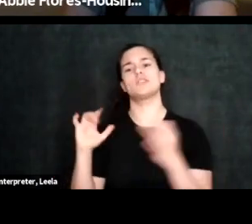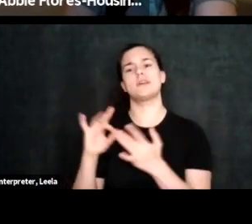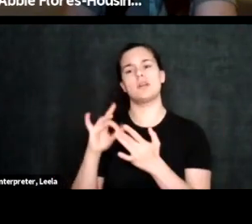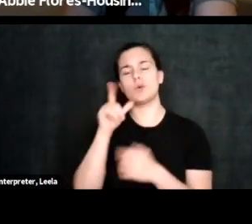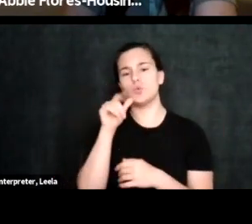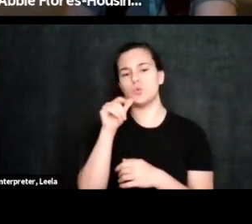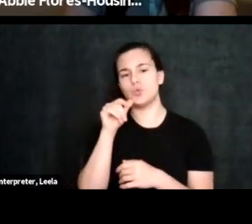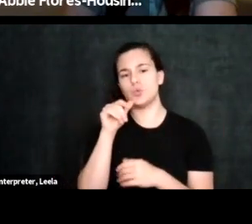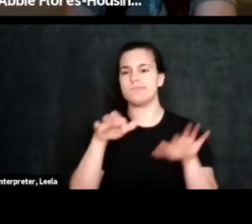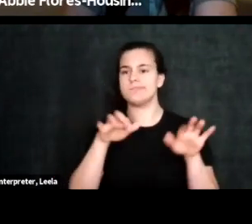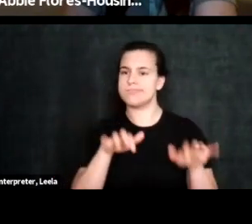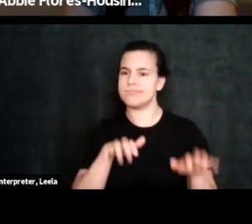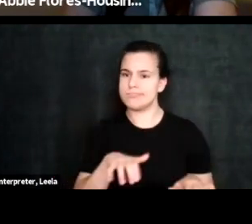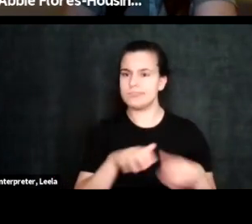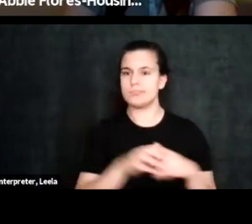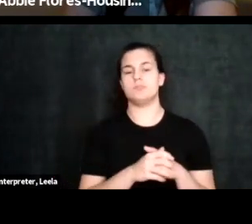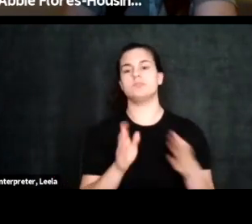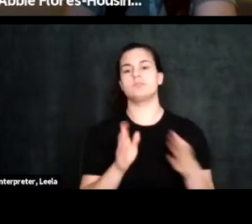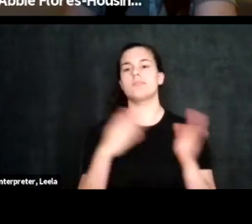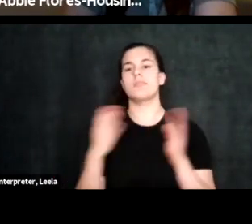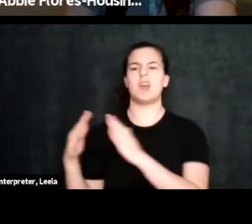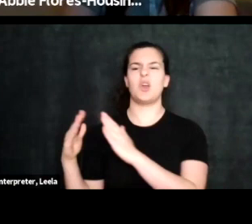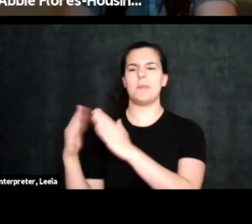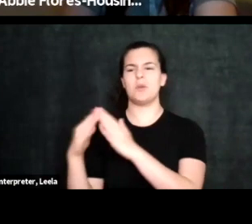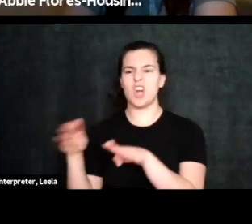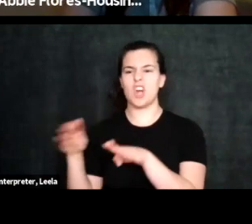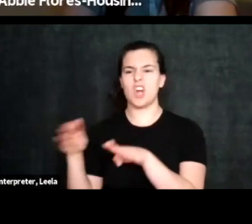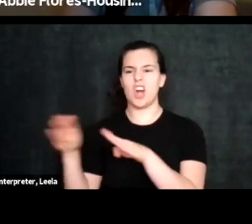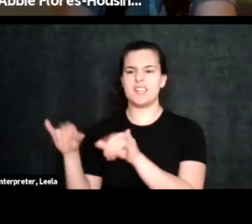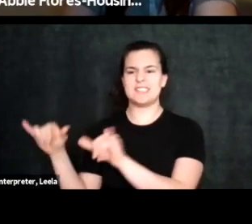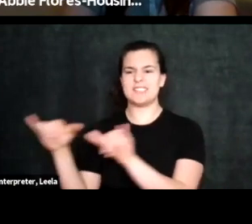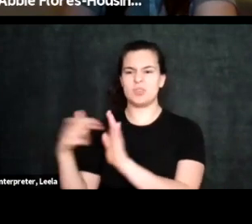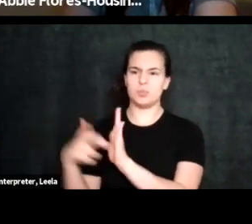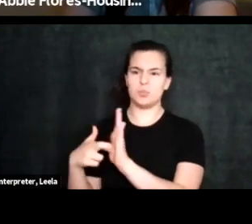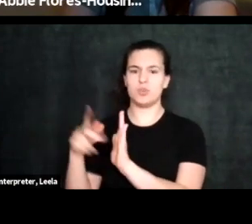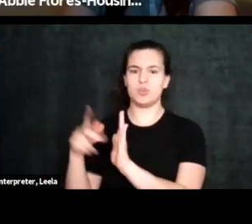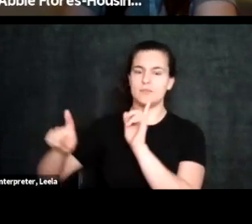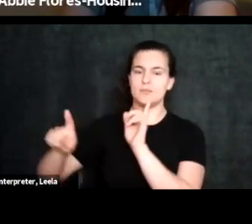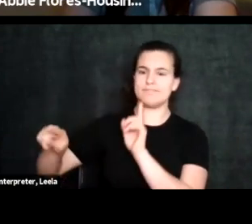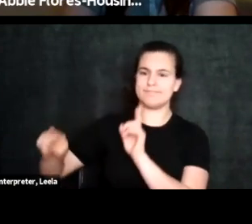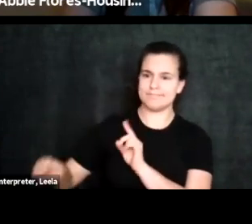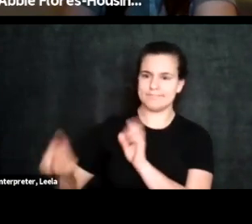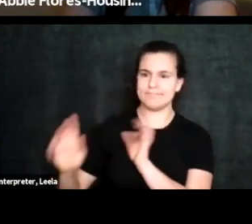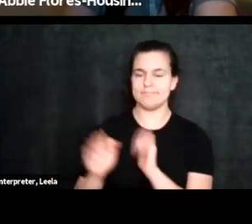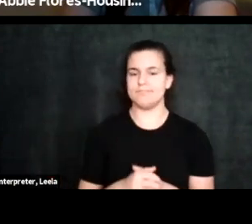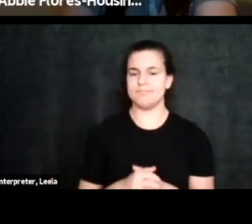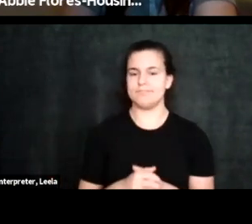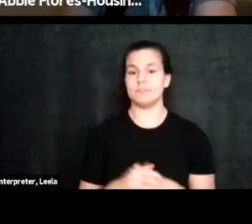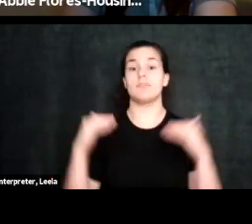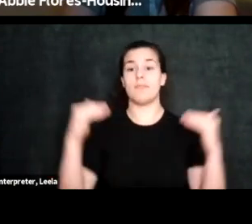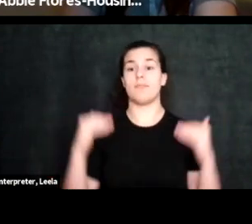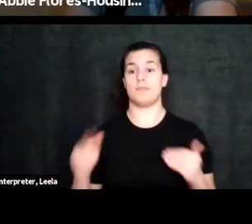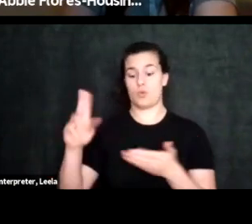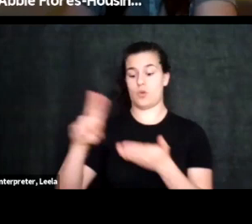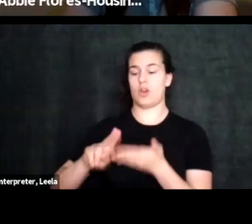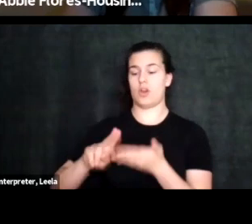And then community conduct standards, just a few questions that you'll have to answer. And then you'll sign your contract. So if you're